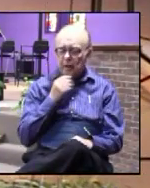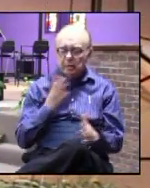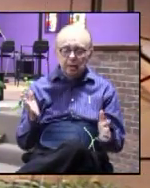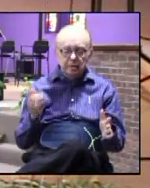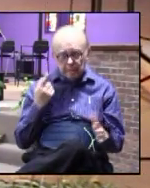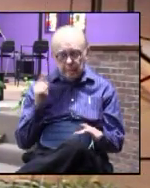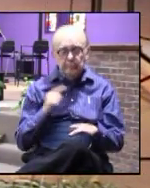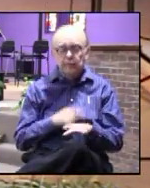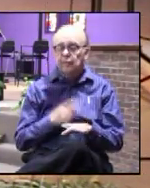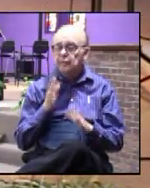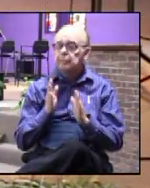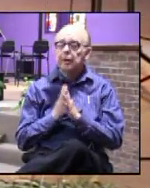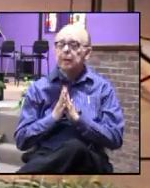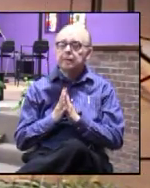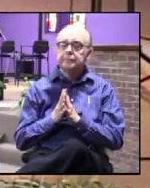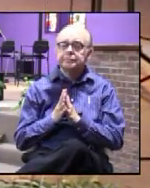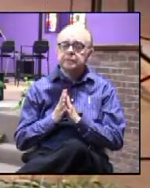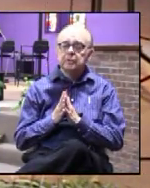prayer.